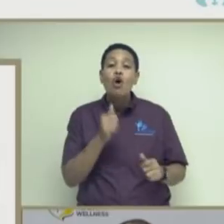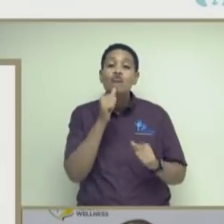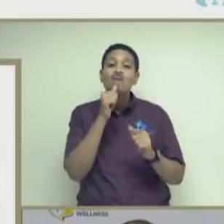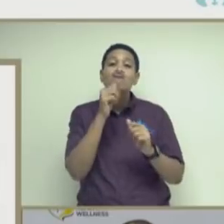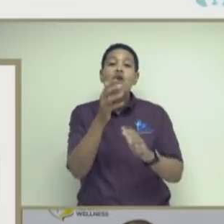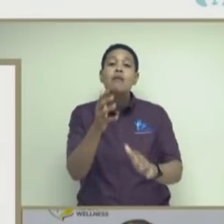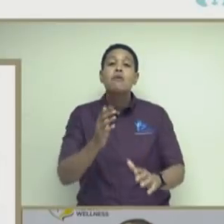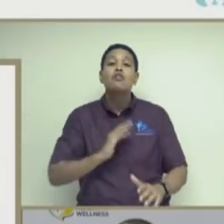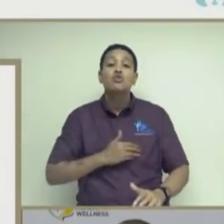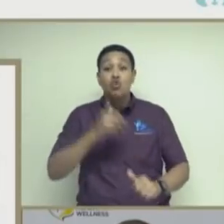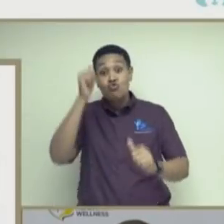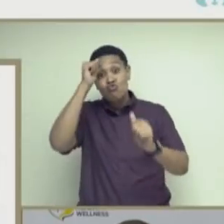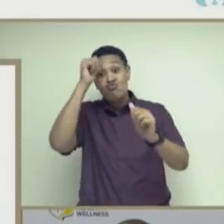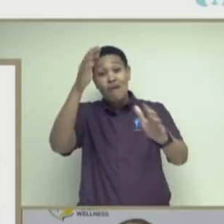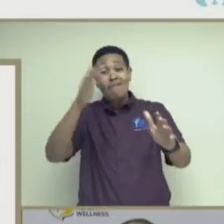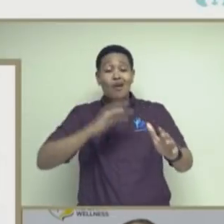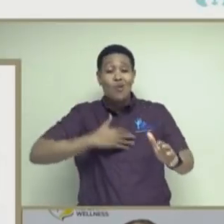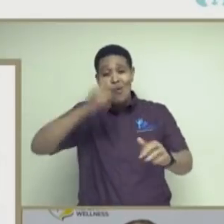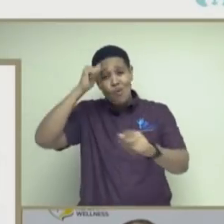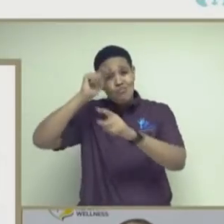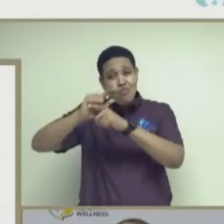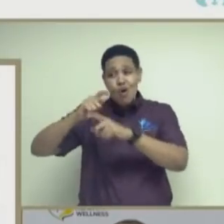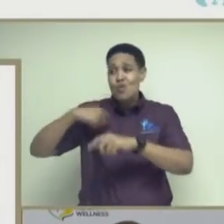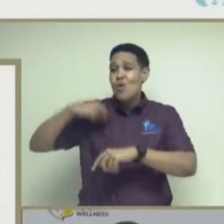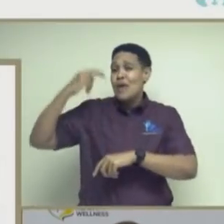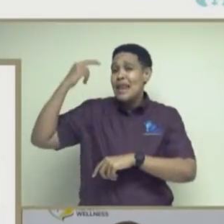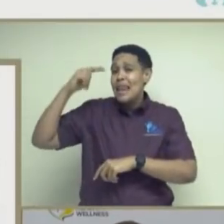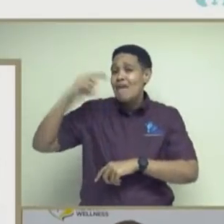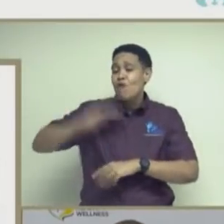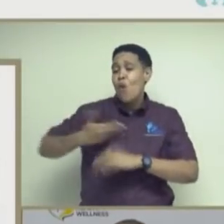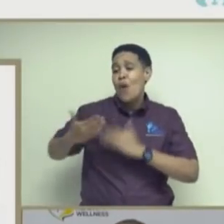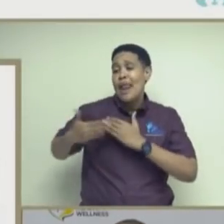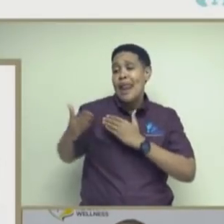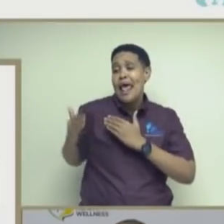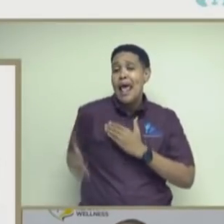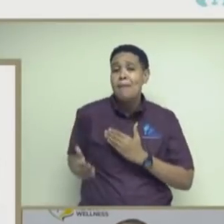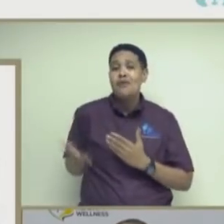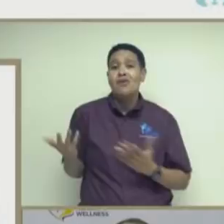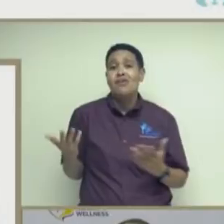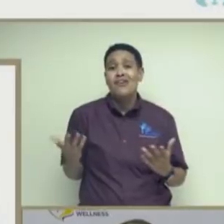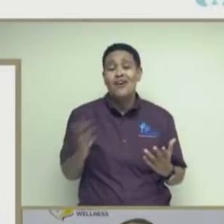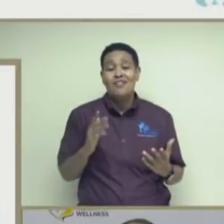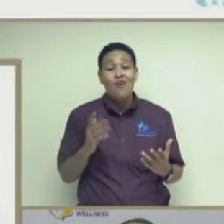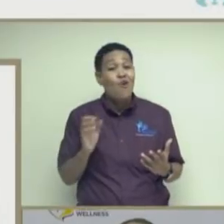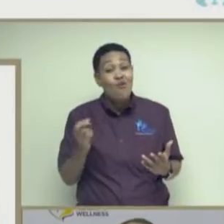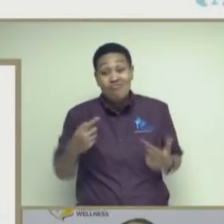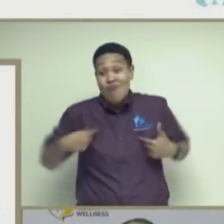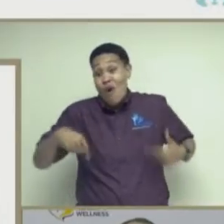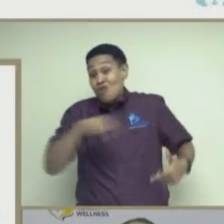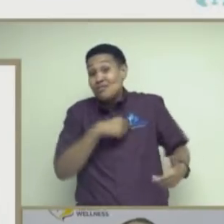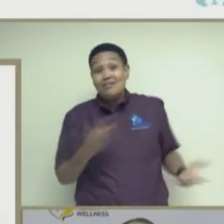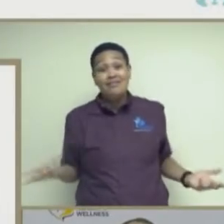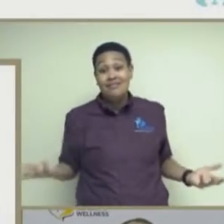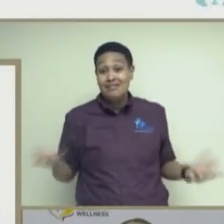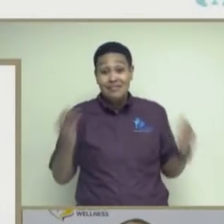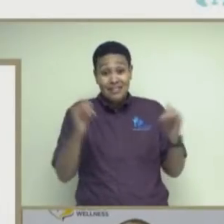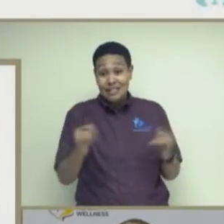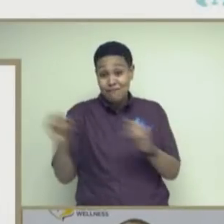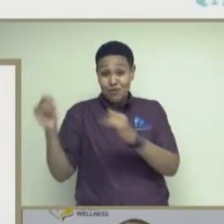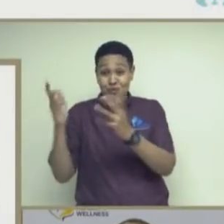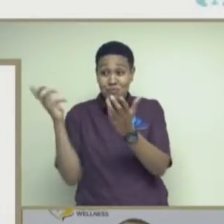our grandfathers, our brothers, our nephew, our neighbors, or us as